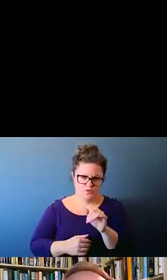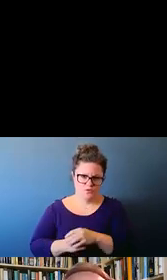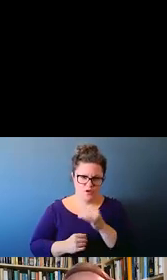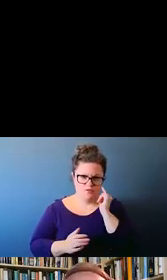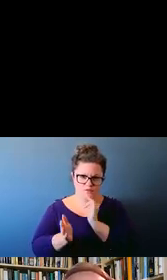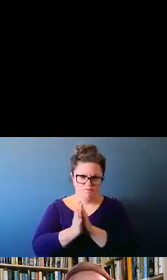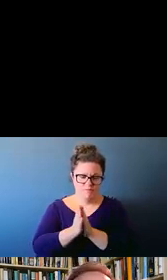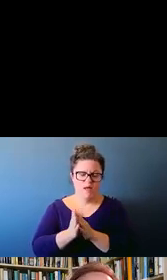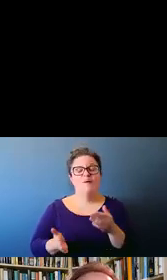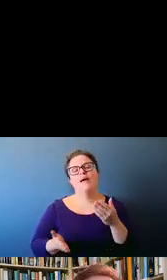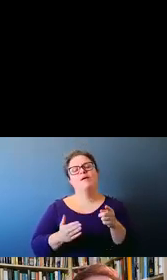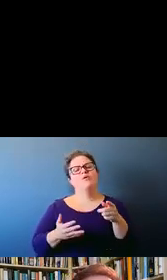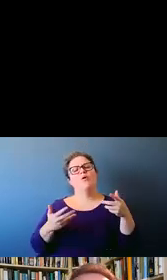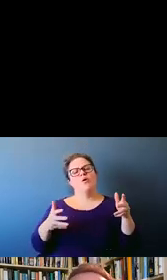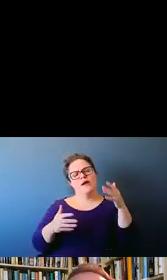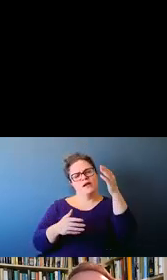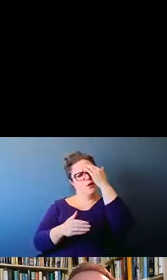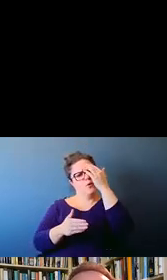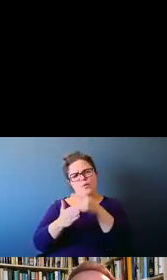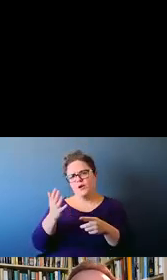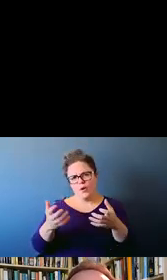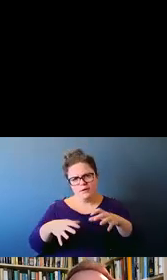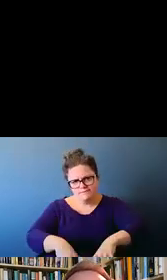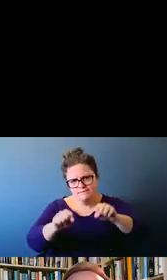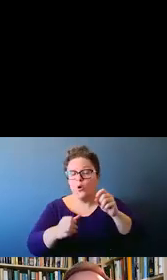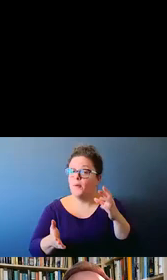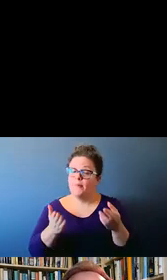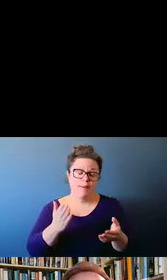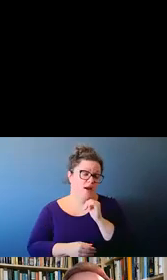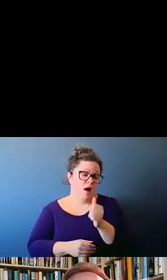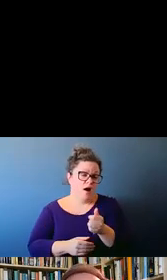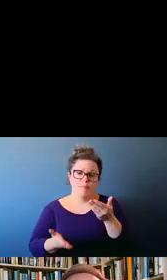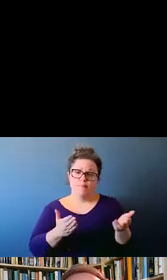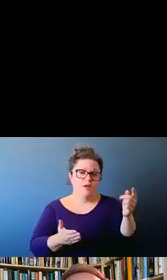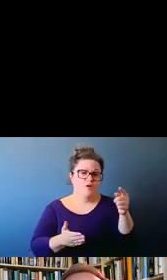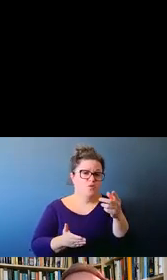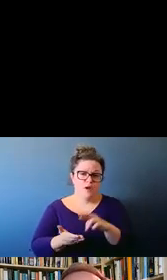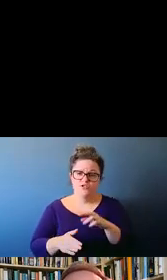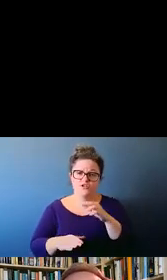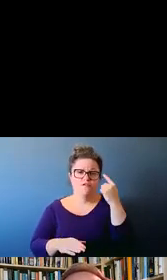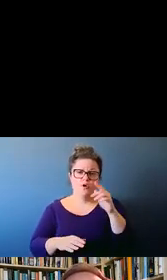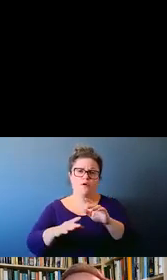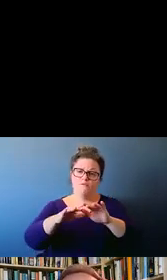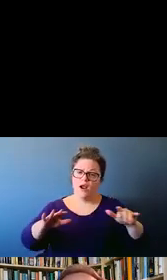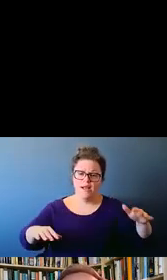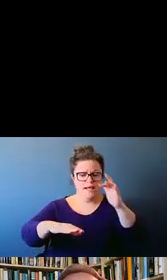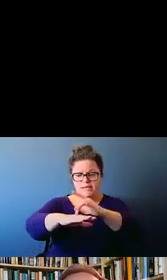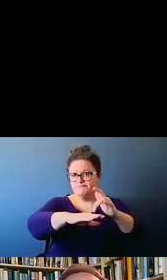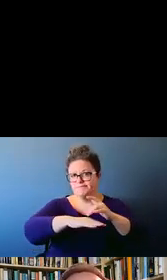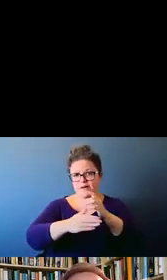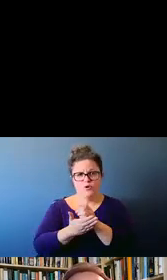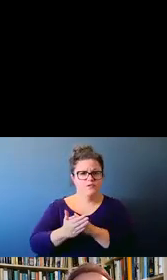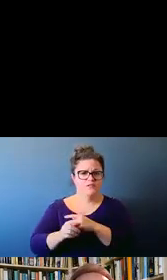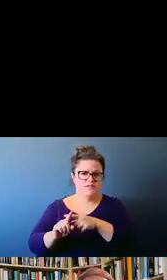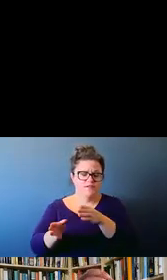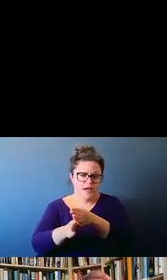focus on, or maybe not. Perhaps you've registered for a variety of courses from different areas to help